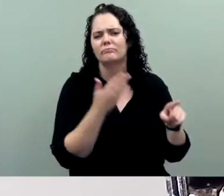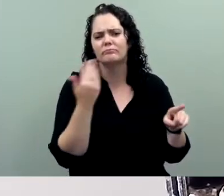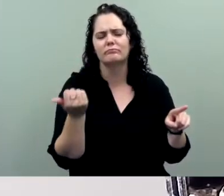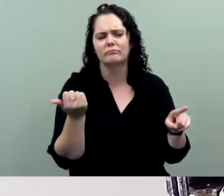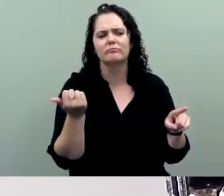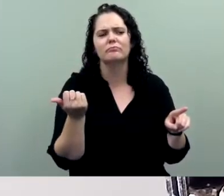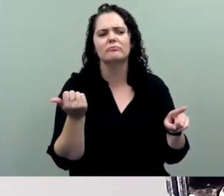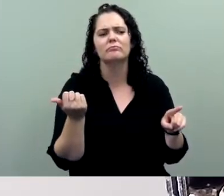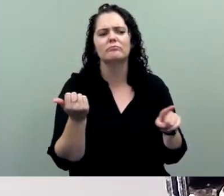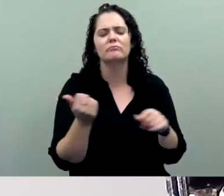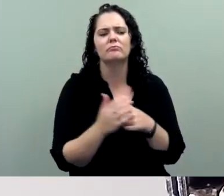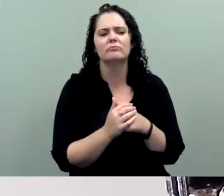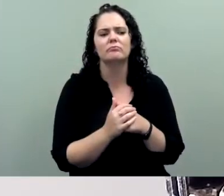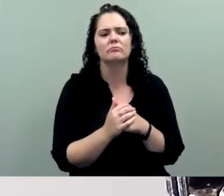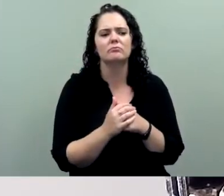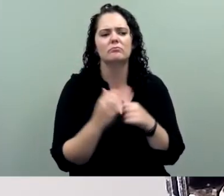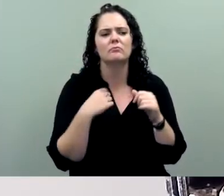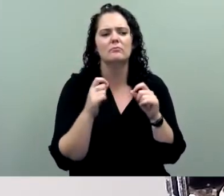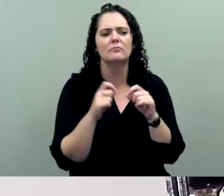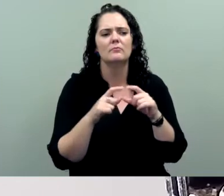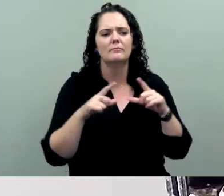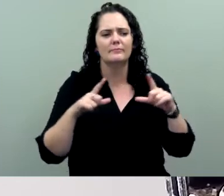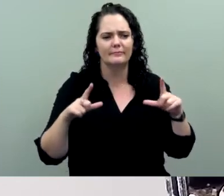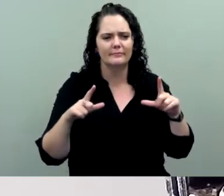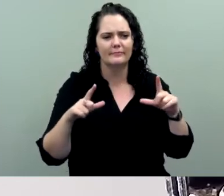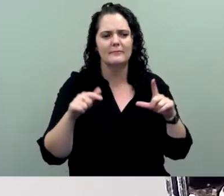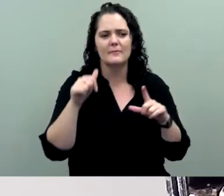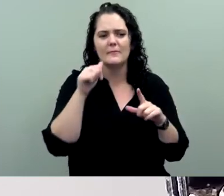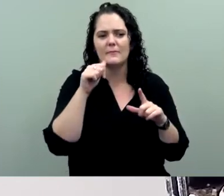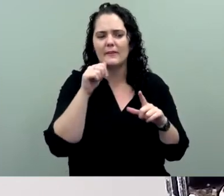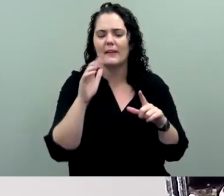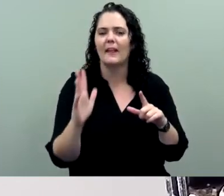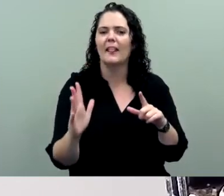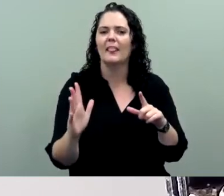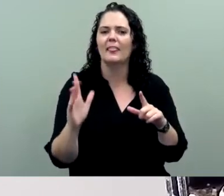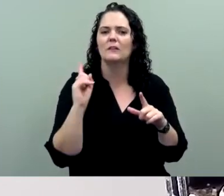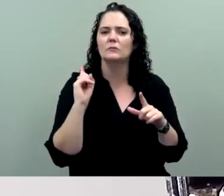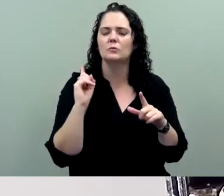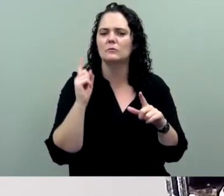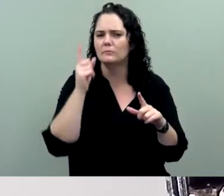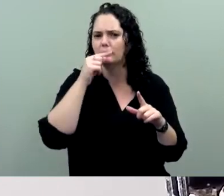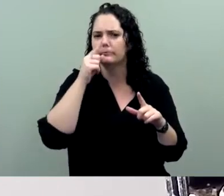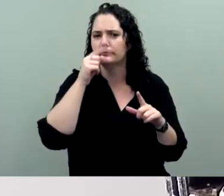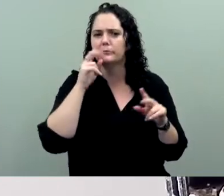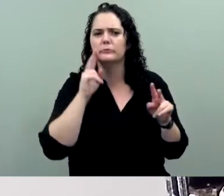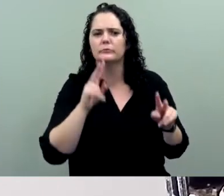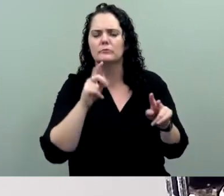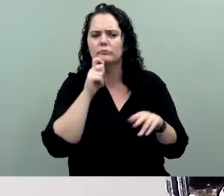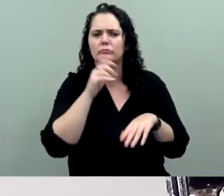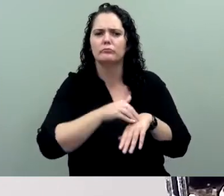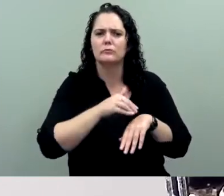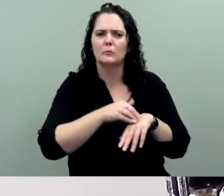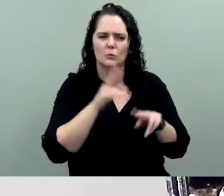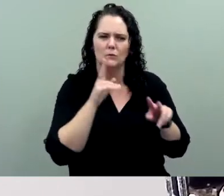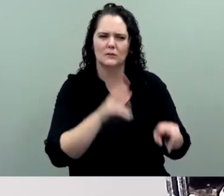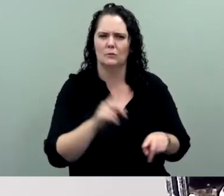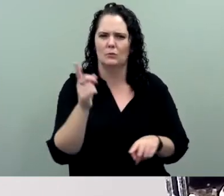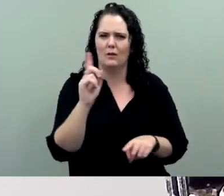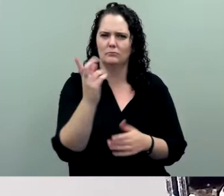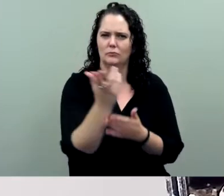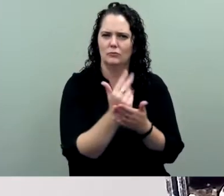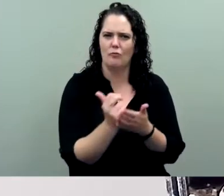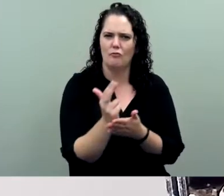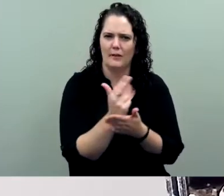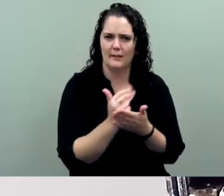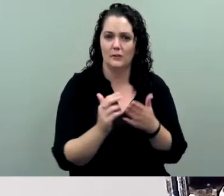there. Oops, that's the next one. Last week, I know some folks had some trouble accessing the drawing. And